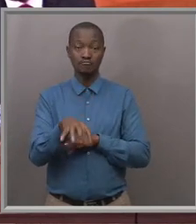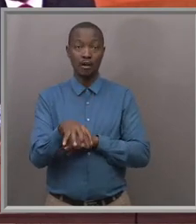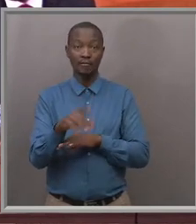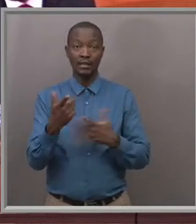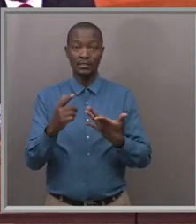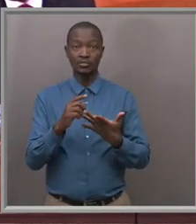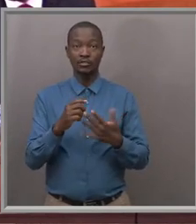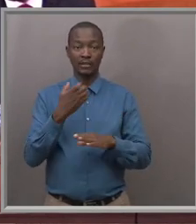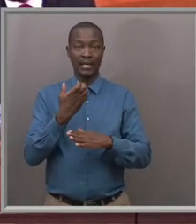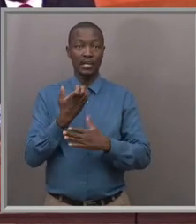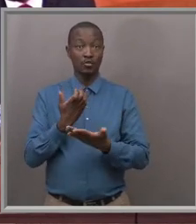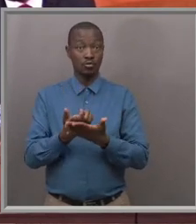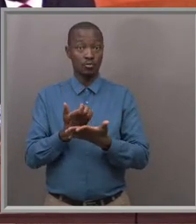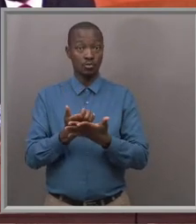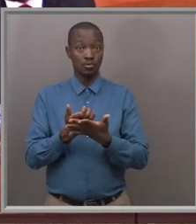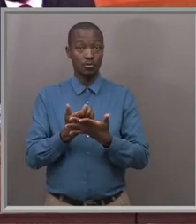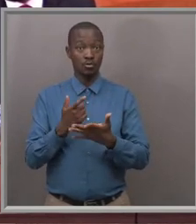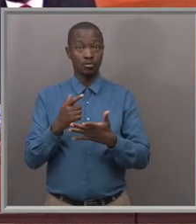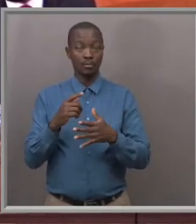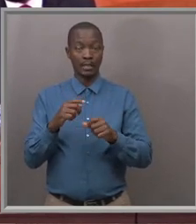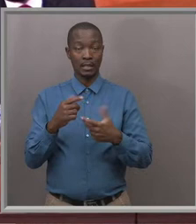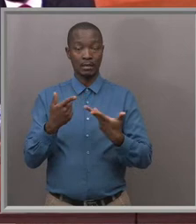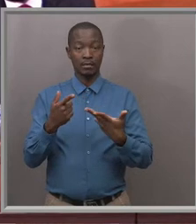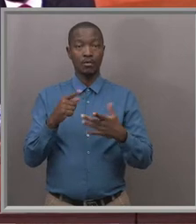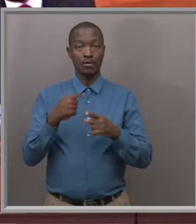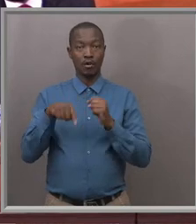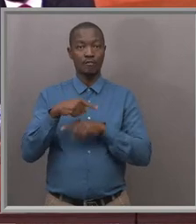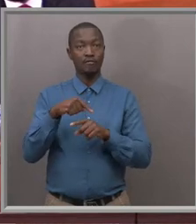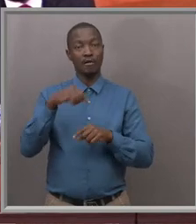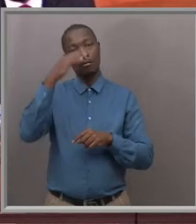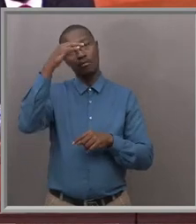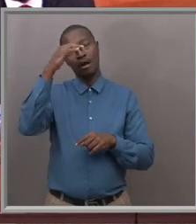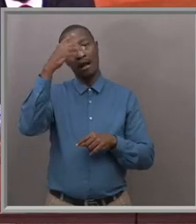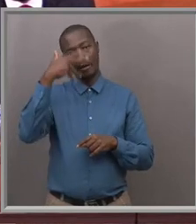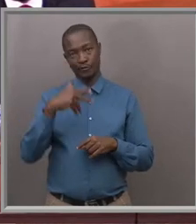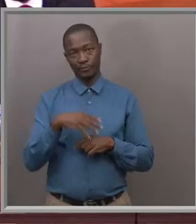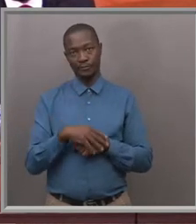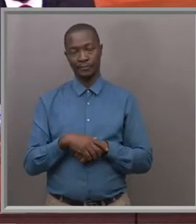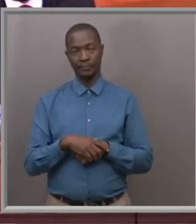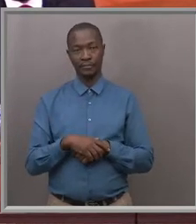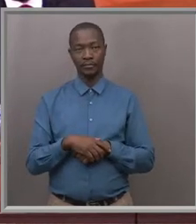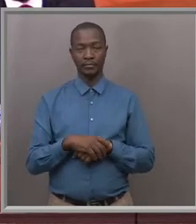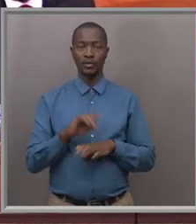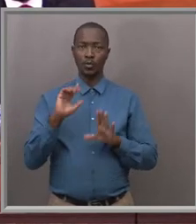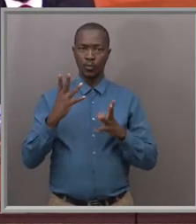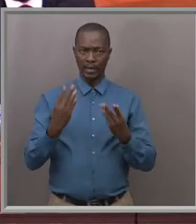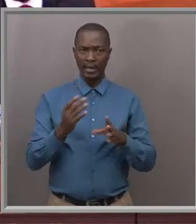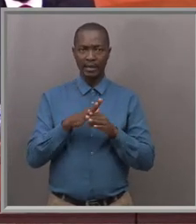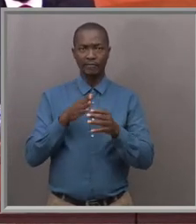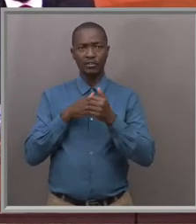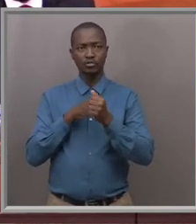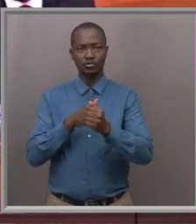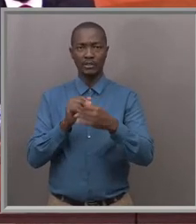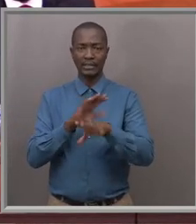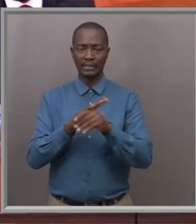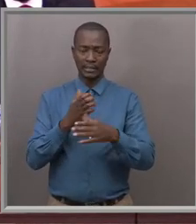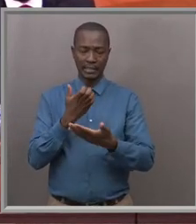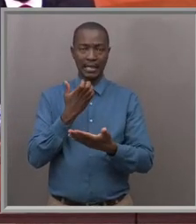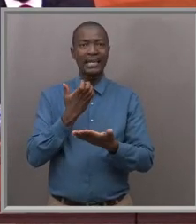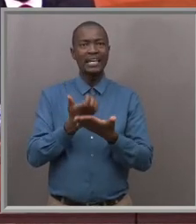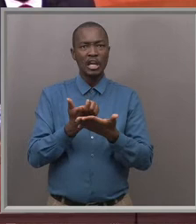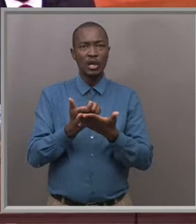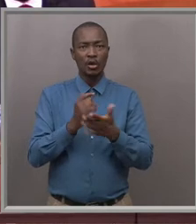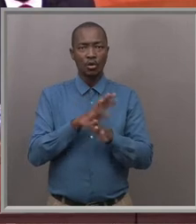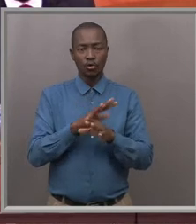country, and the industrial hub of our continent. So we've got to lead in the economic reconstruction and recovery plan of